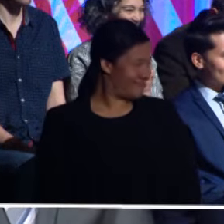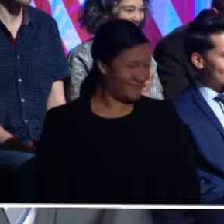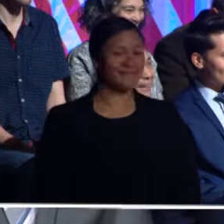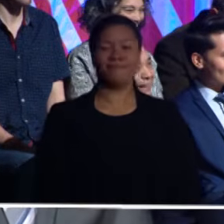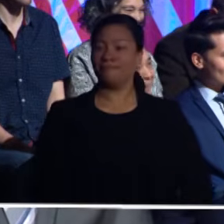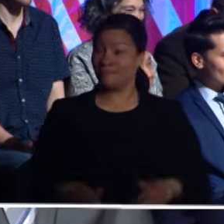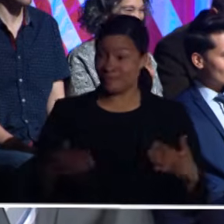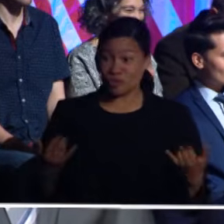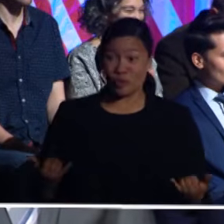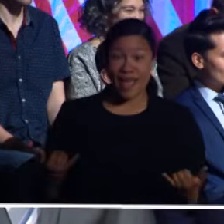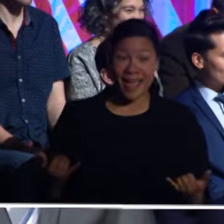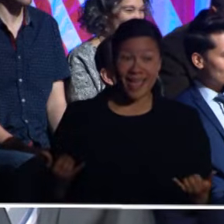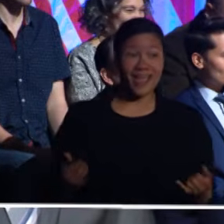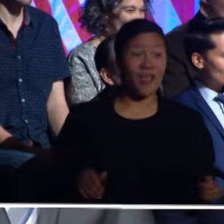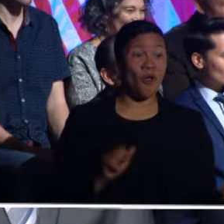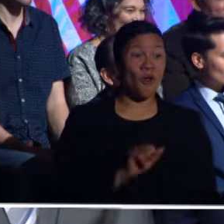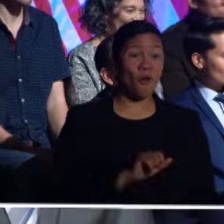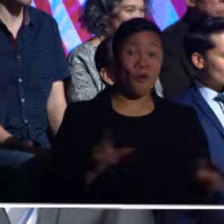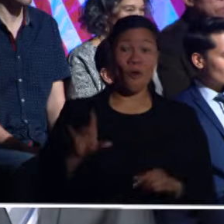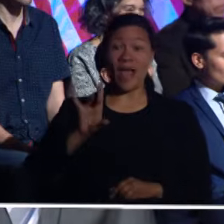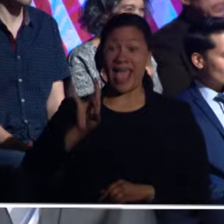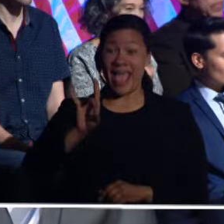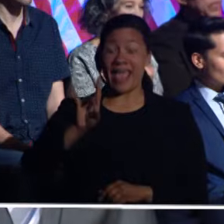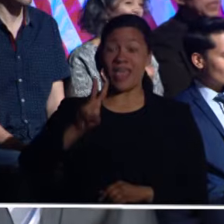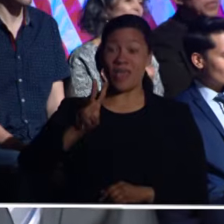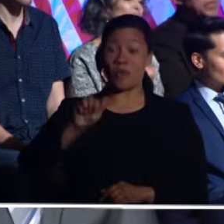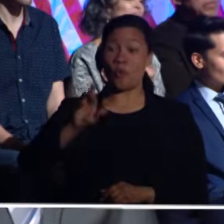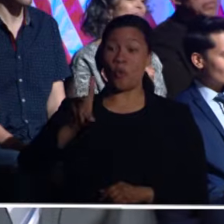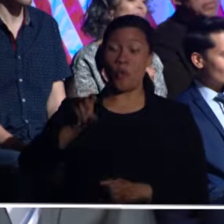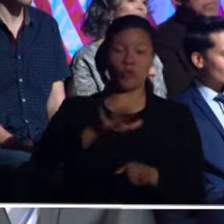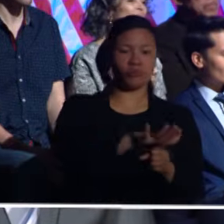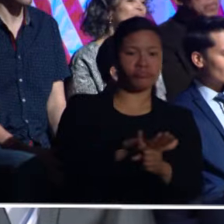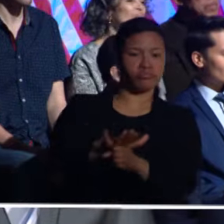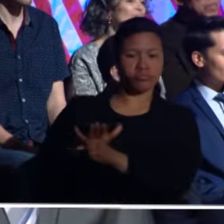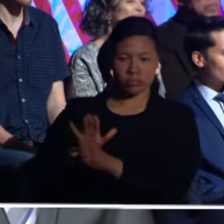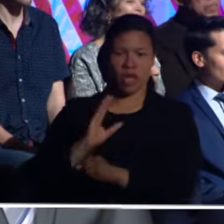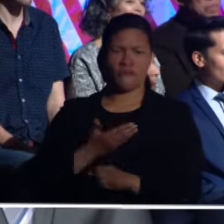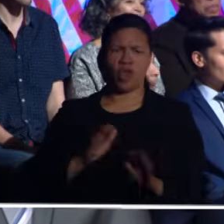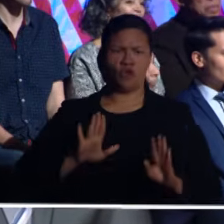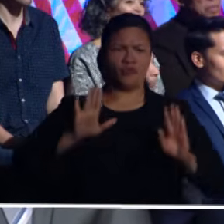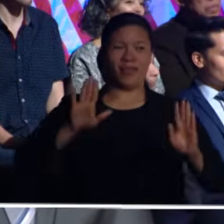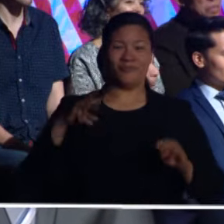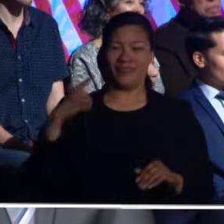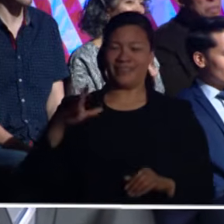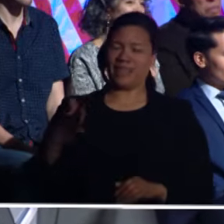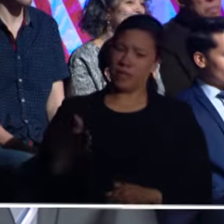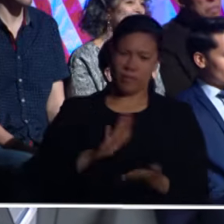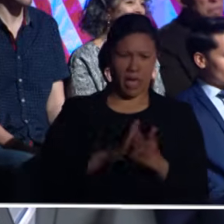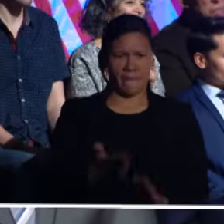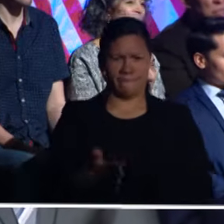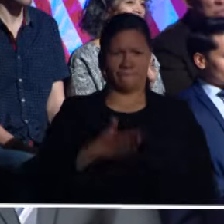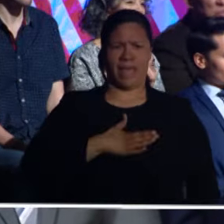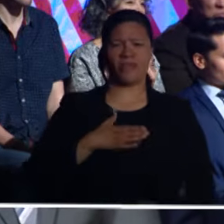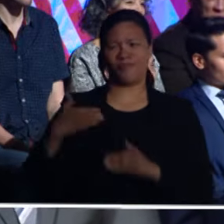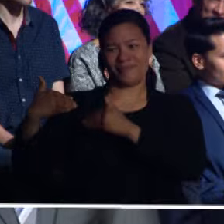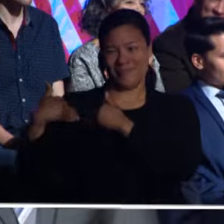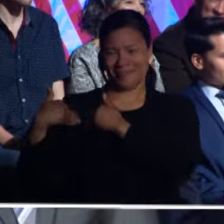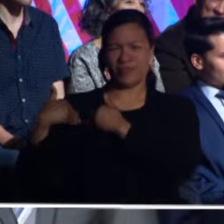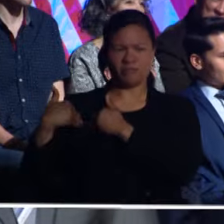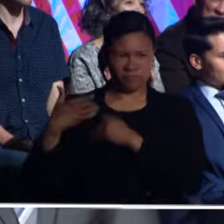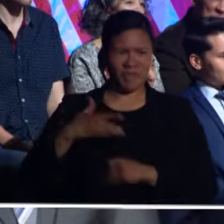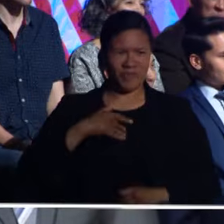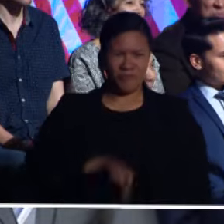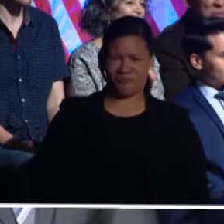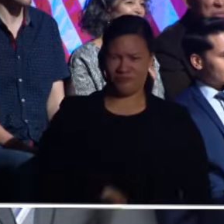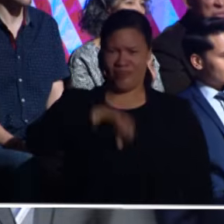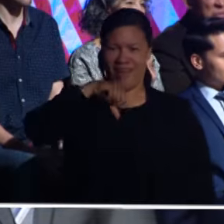And today, all 8 wards of our great city are my responsibility. And I take pride in